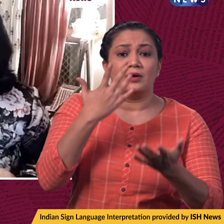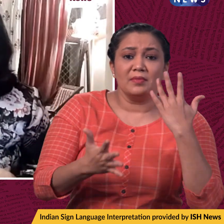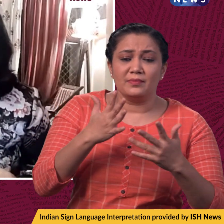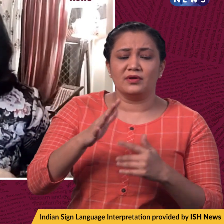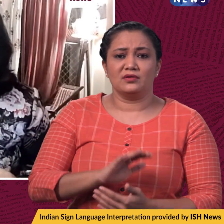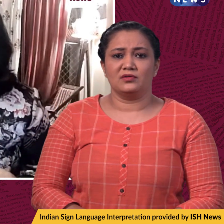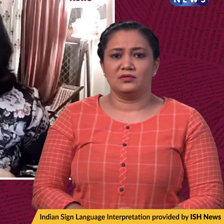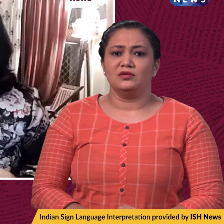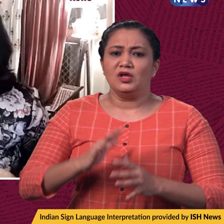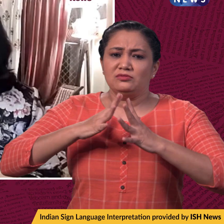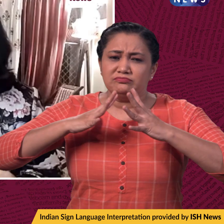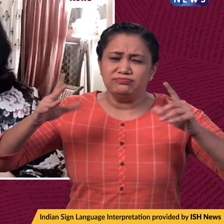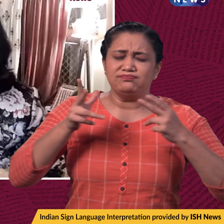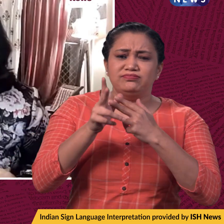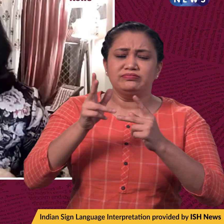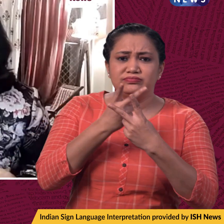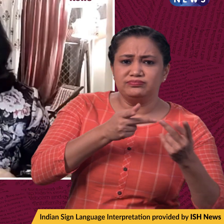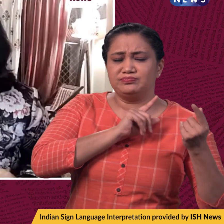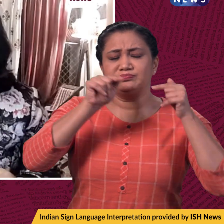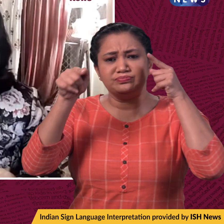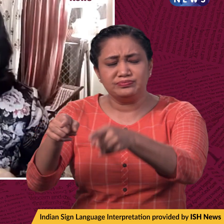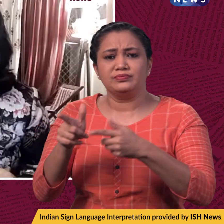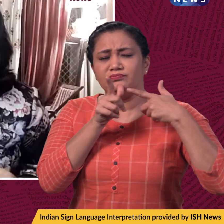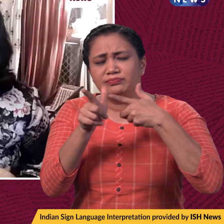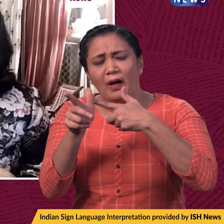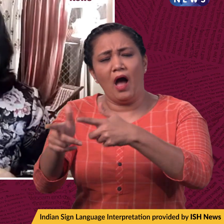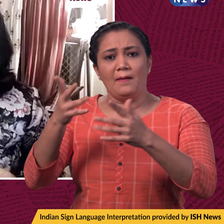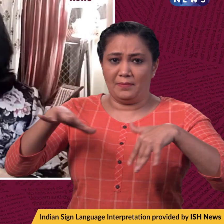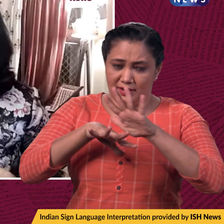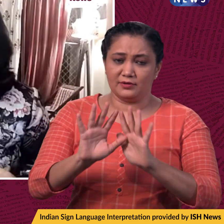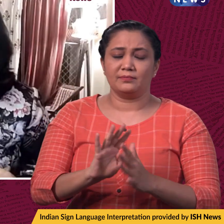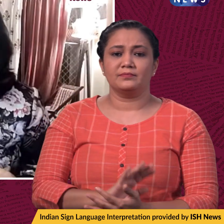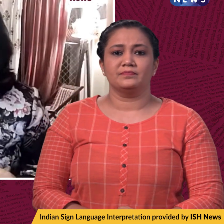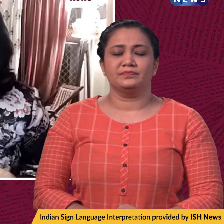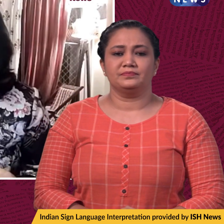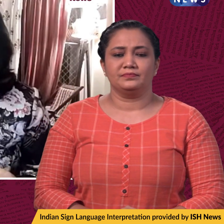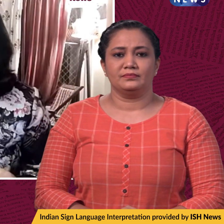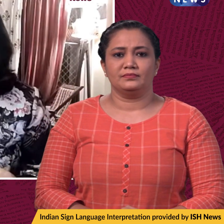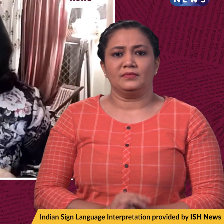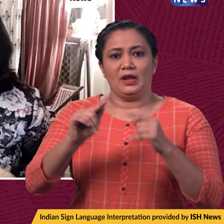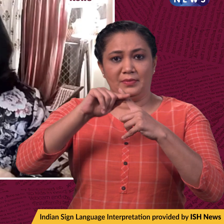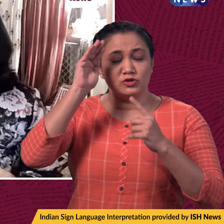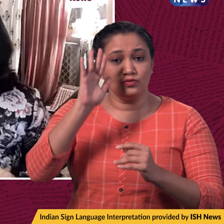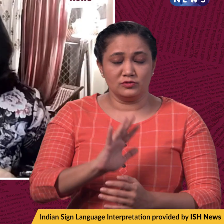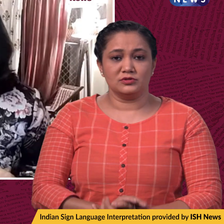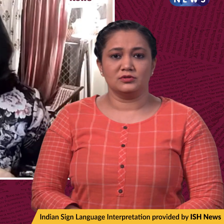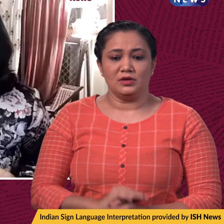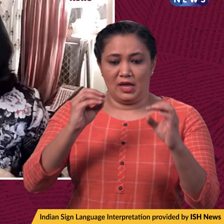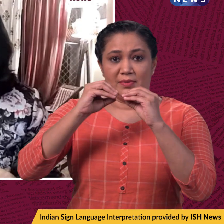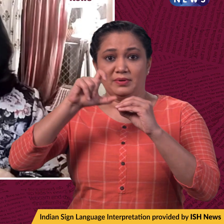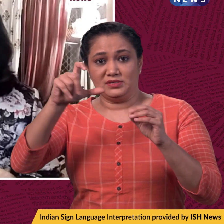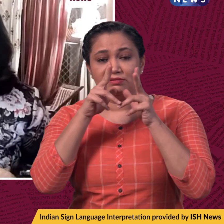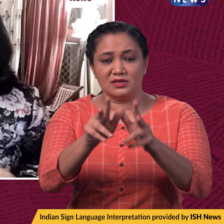Russian forces are gearing up for a large-scale offensive in the east of the country. Also news, according to